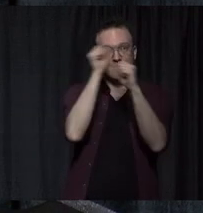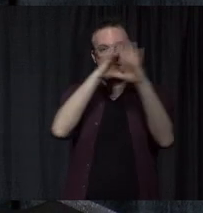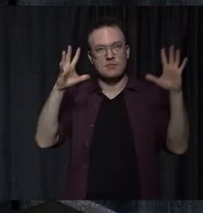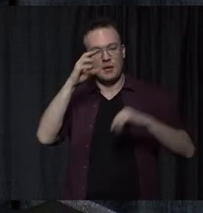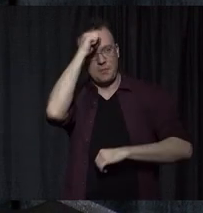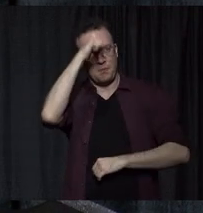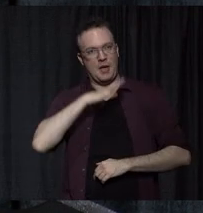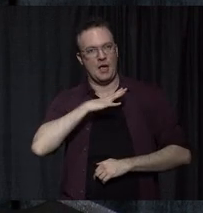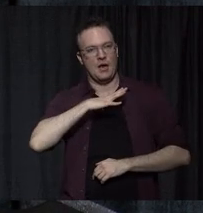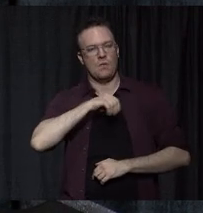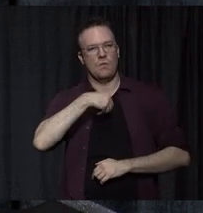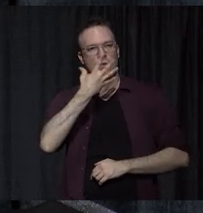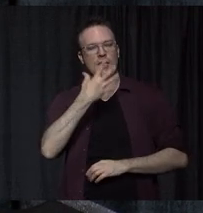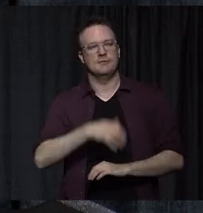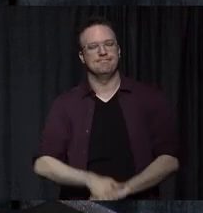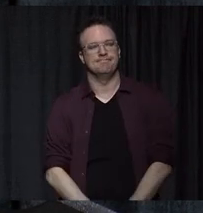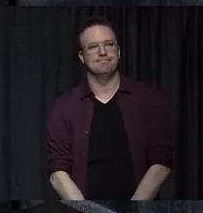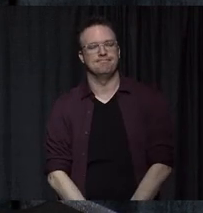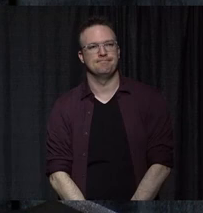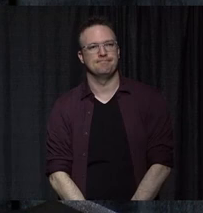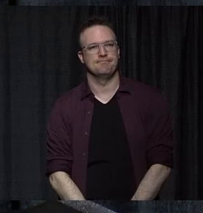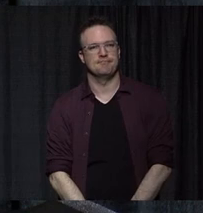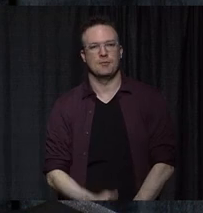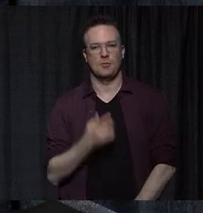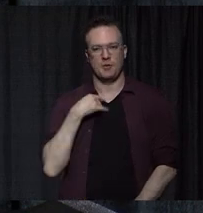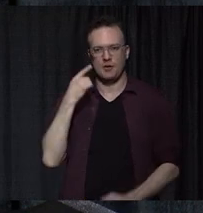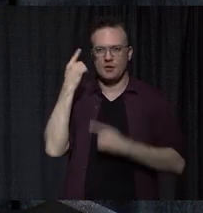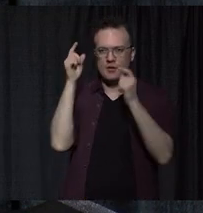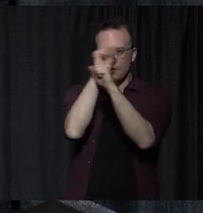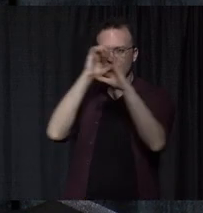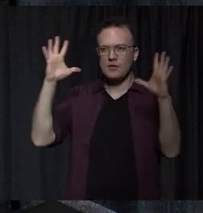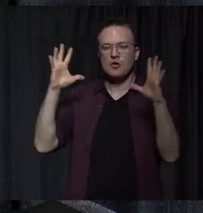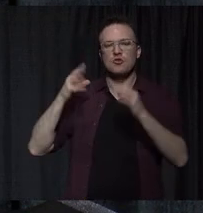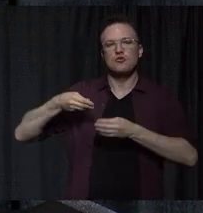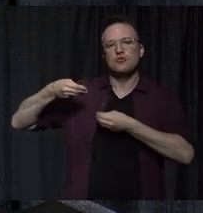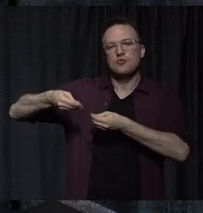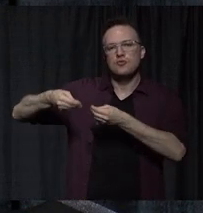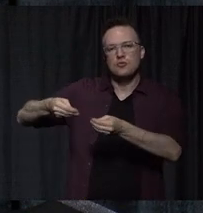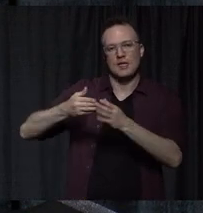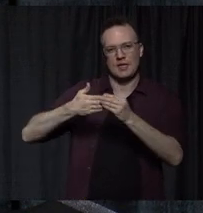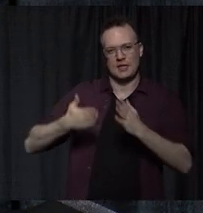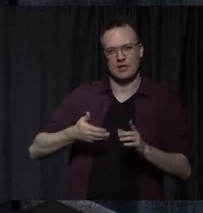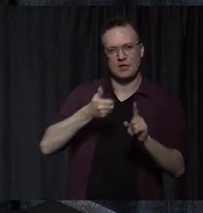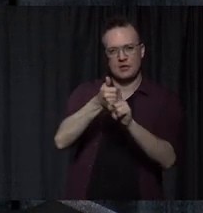man. We also often picture the kind of traditional leaders